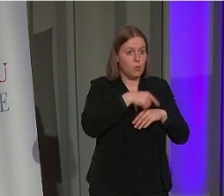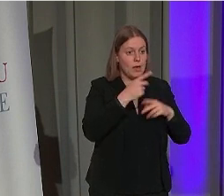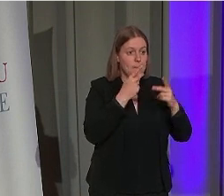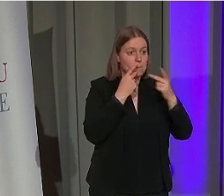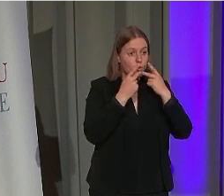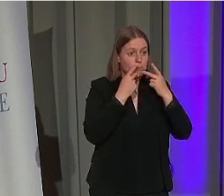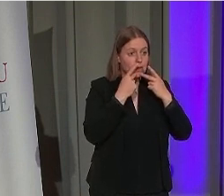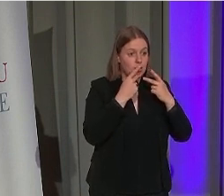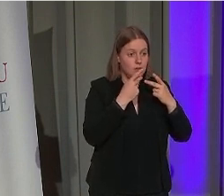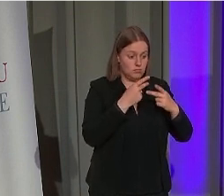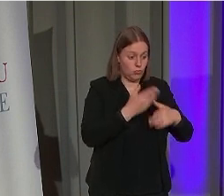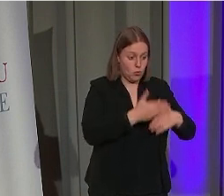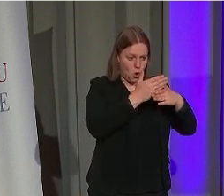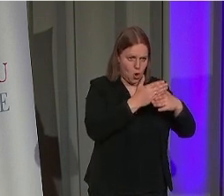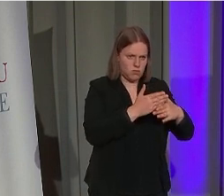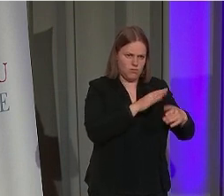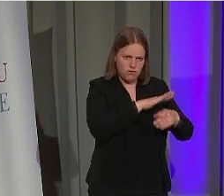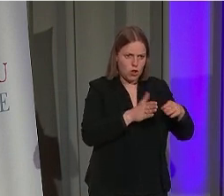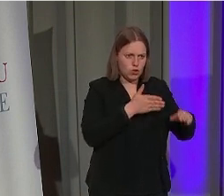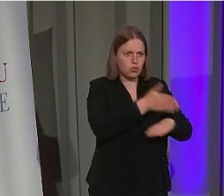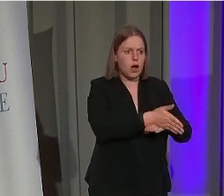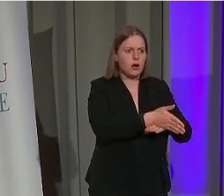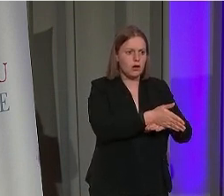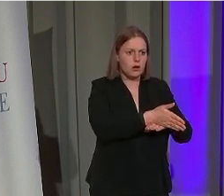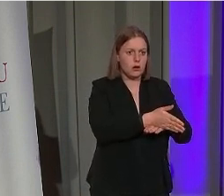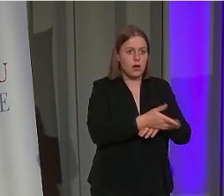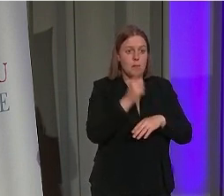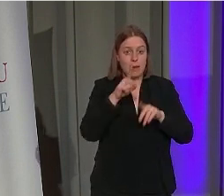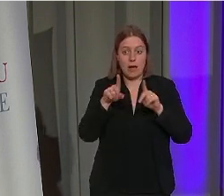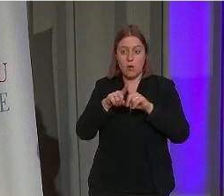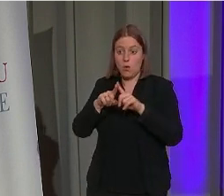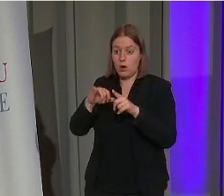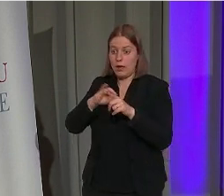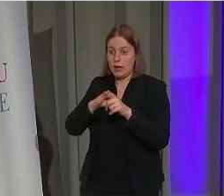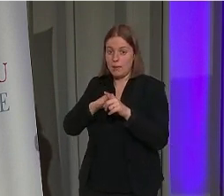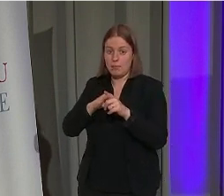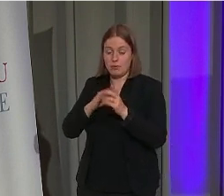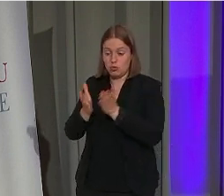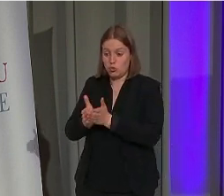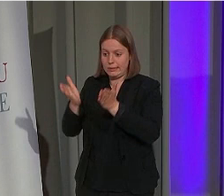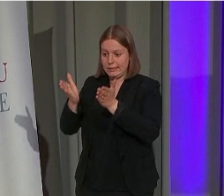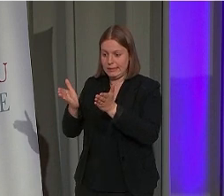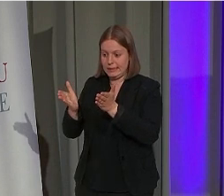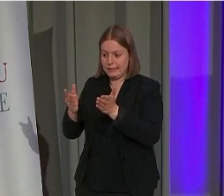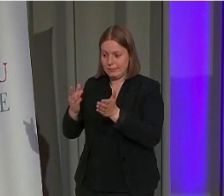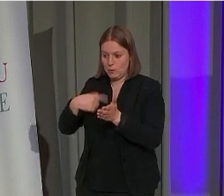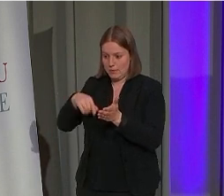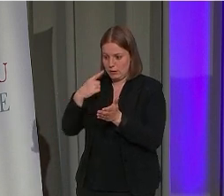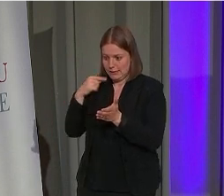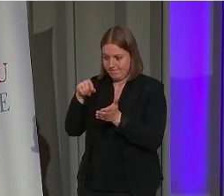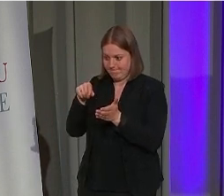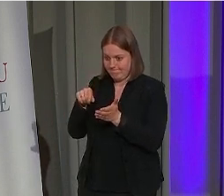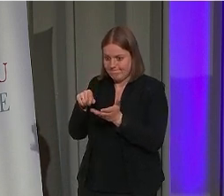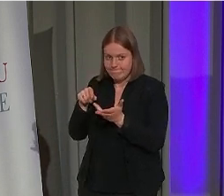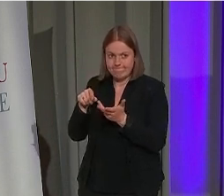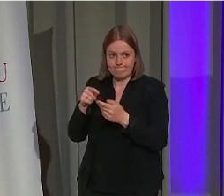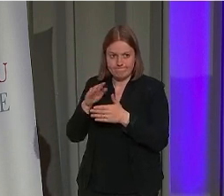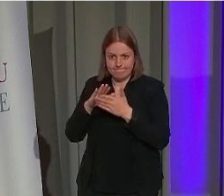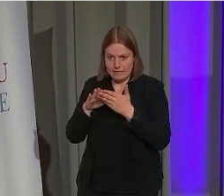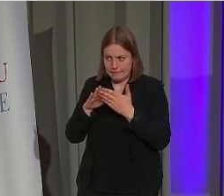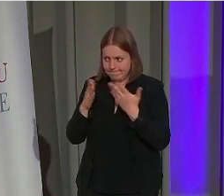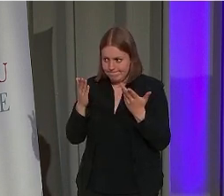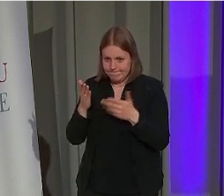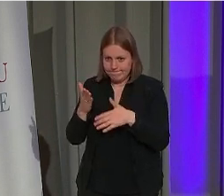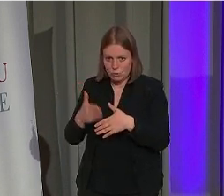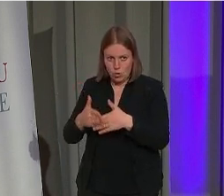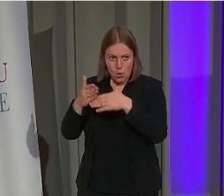cases, whereby we have the ambition to make the building fully accessible. But then we also have cases for which we need